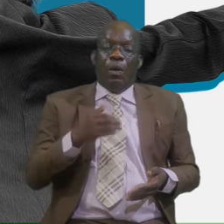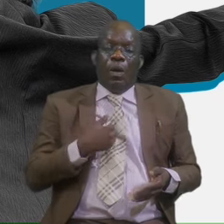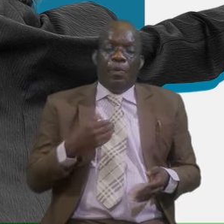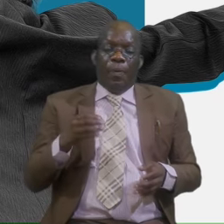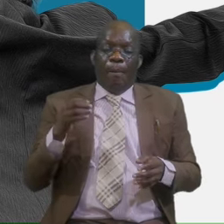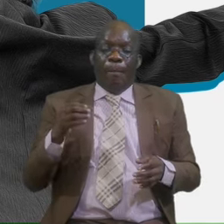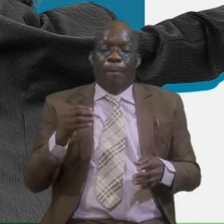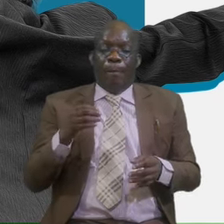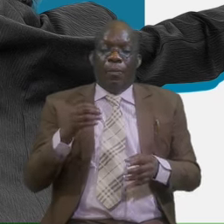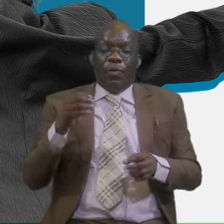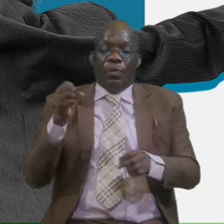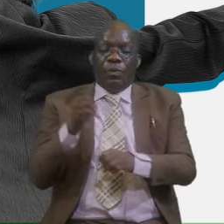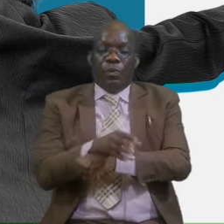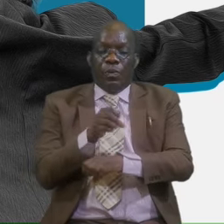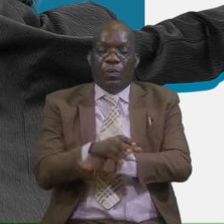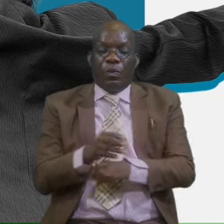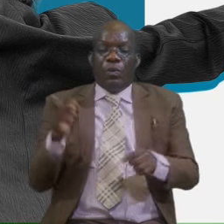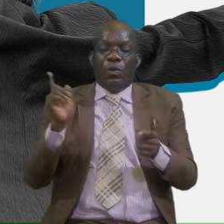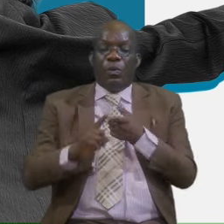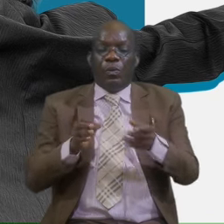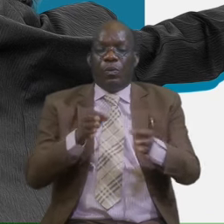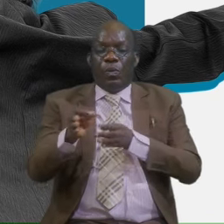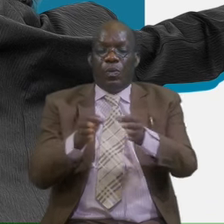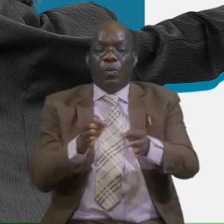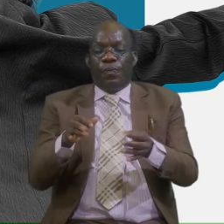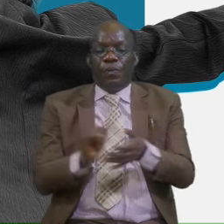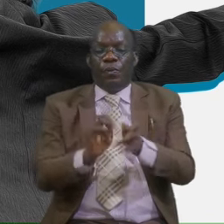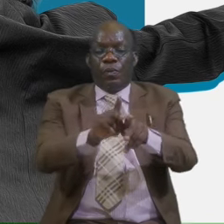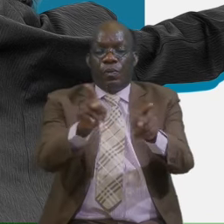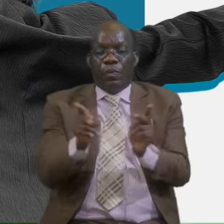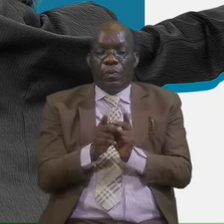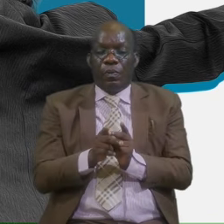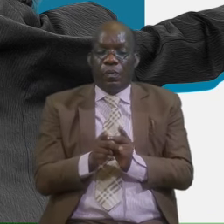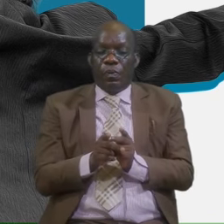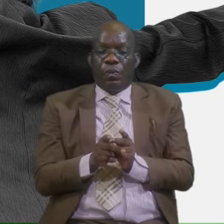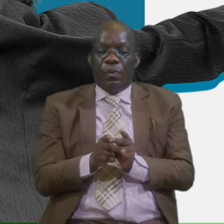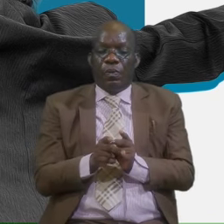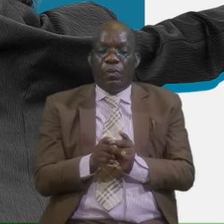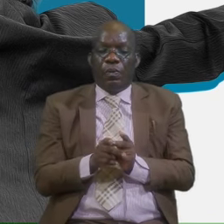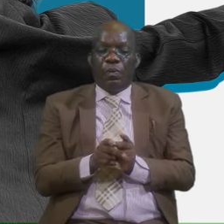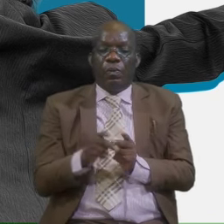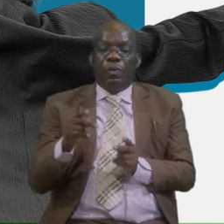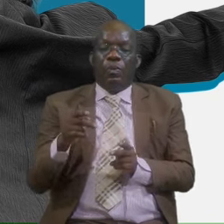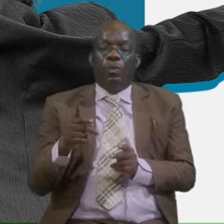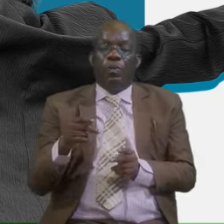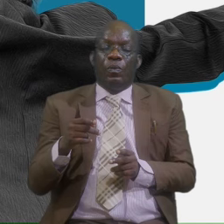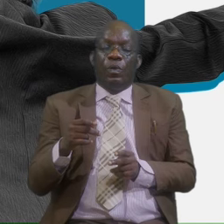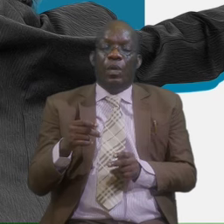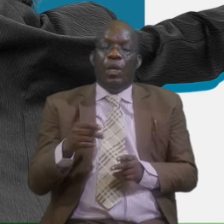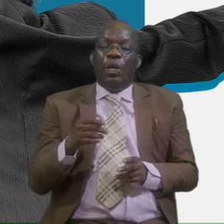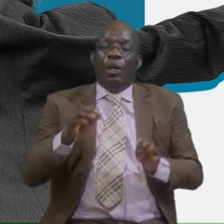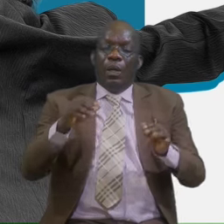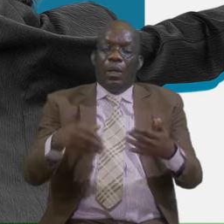place. You can tell them the name by which you are called, so